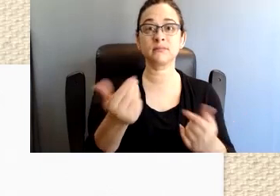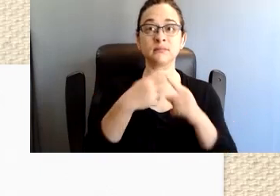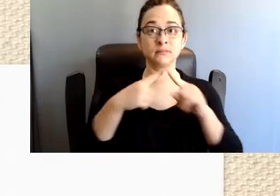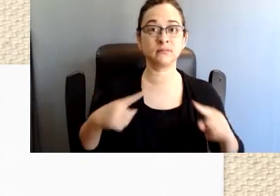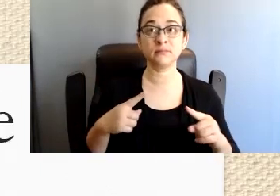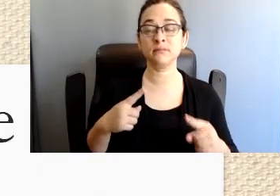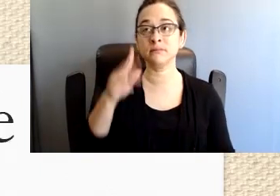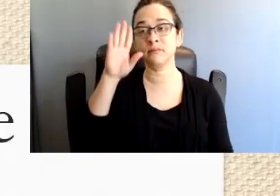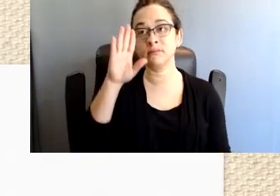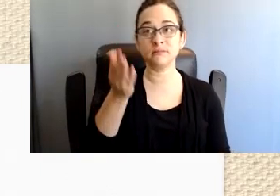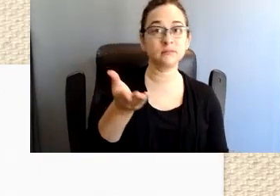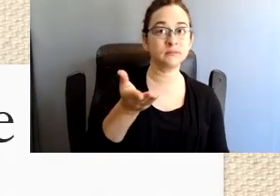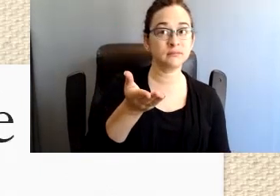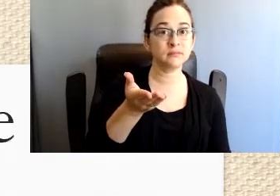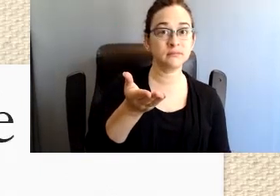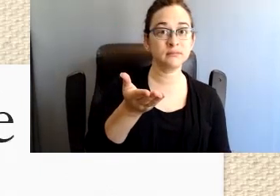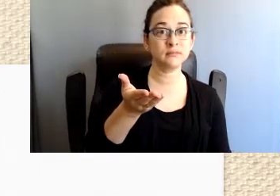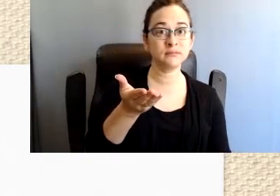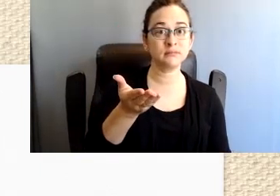working? There you go, yeah.